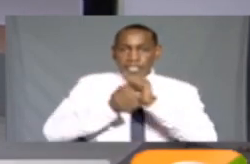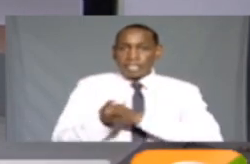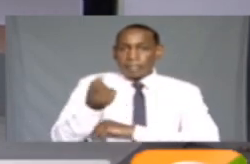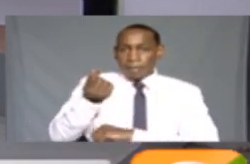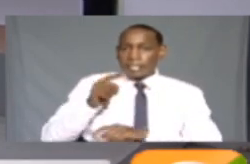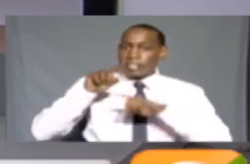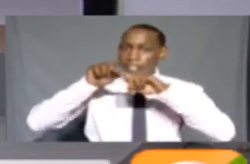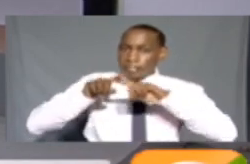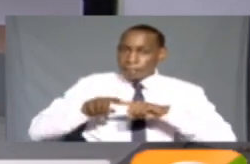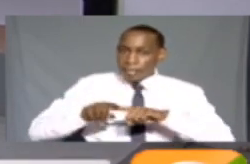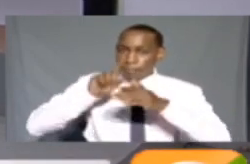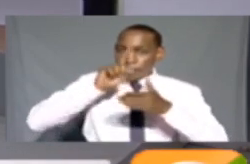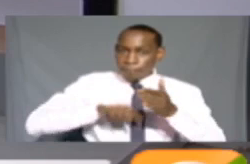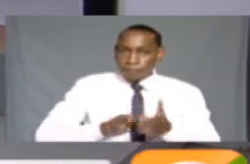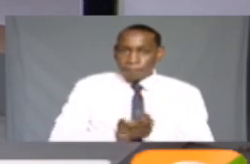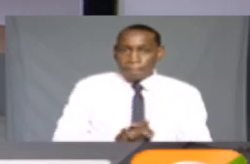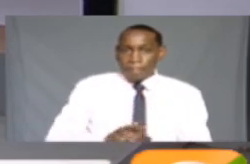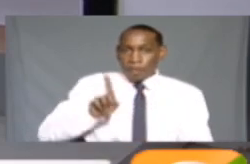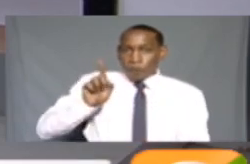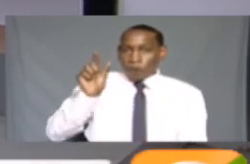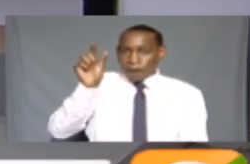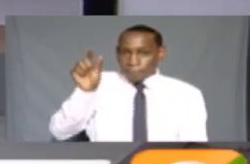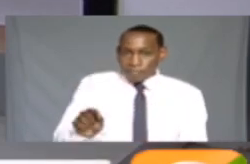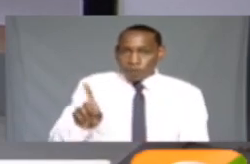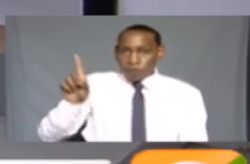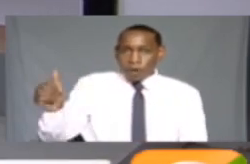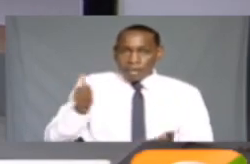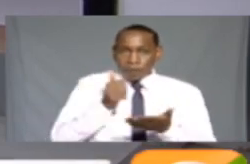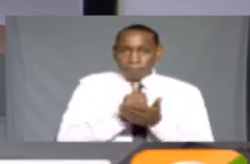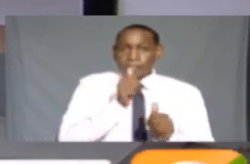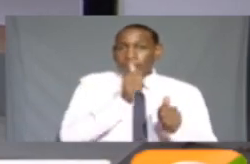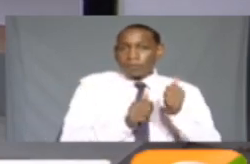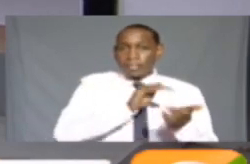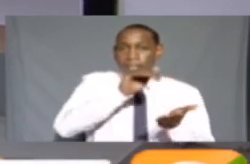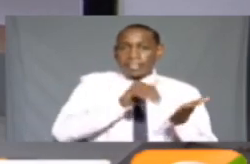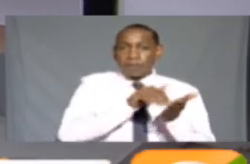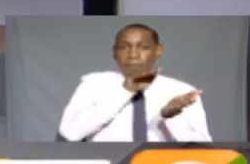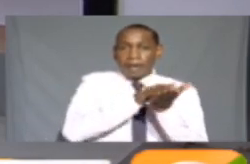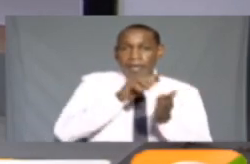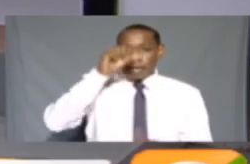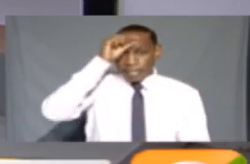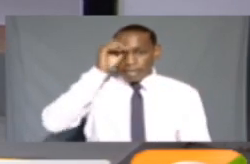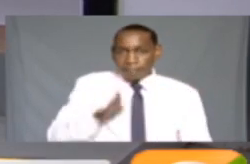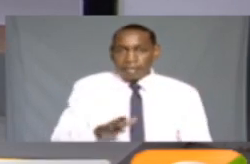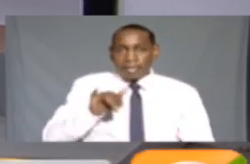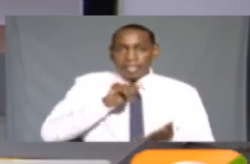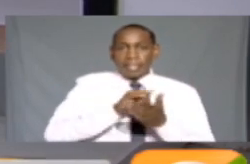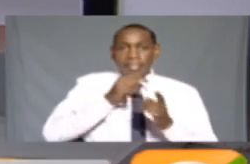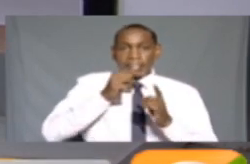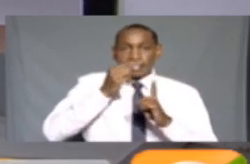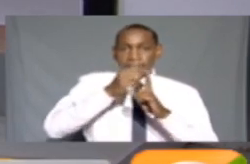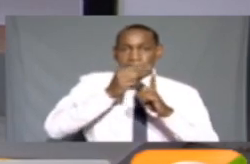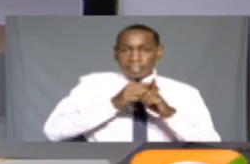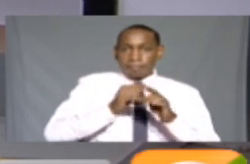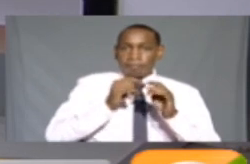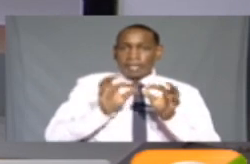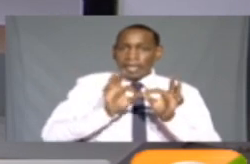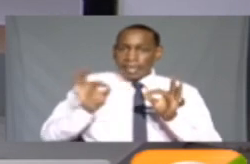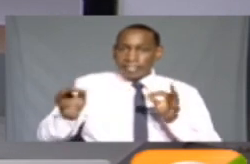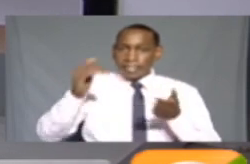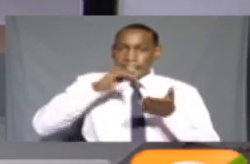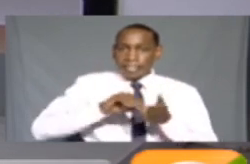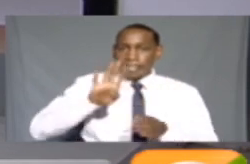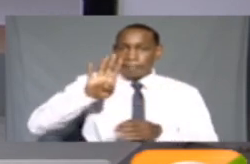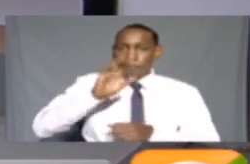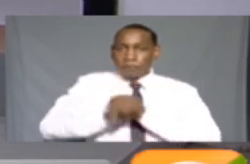will depend on one man, one office, and that is the Central Bank governor, whose term has just been renewed for